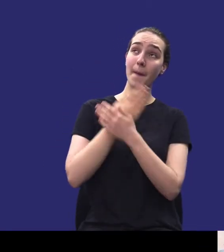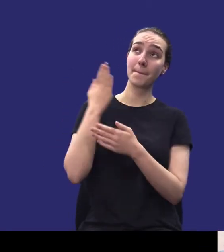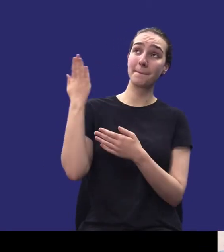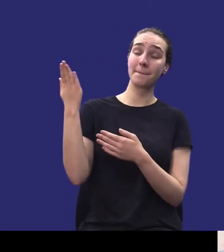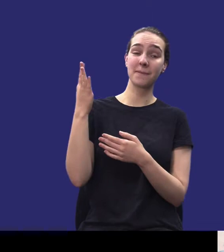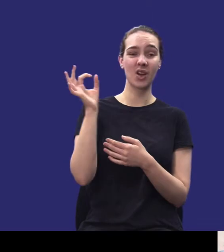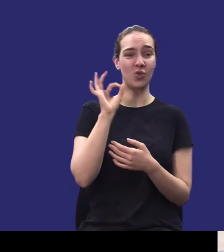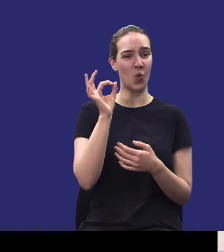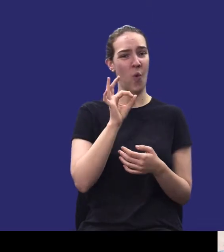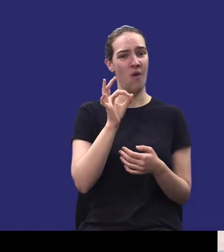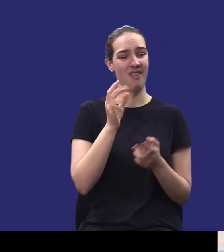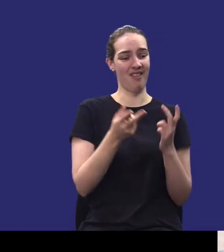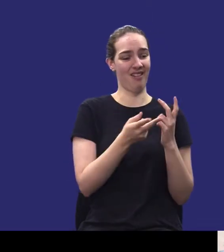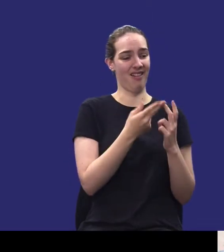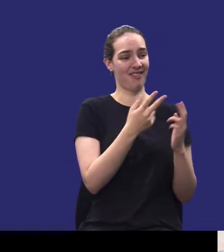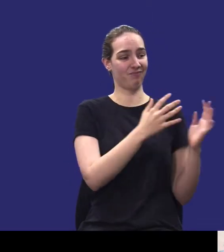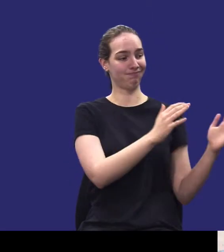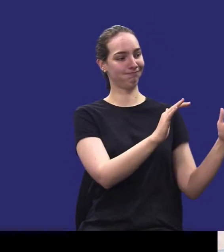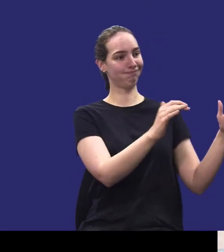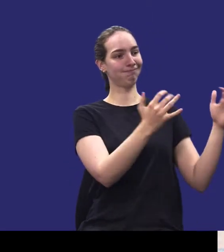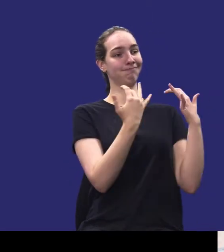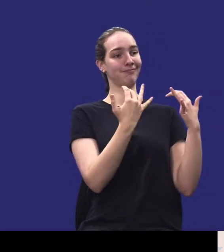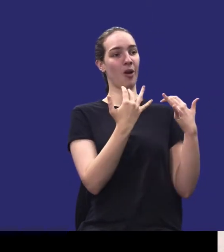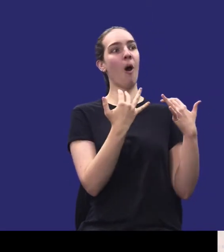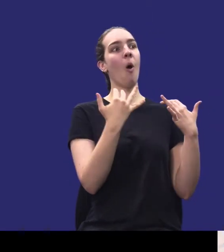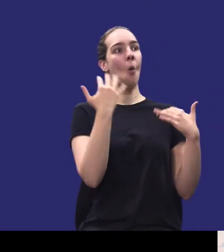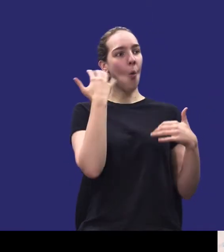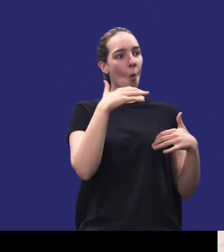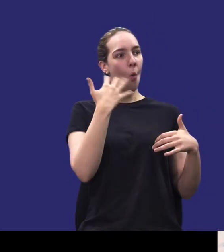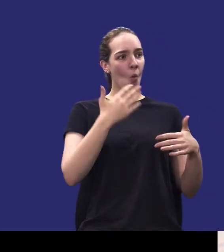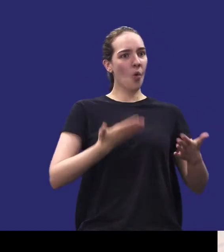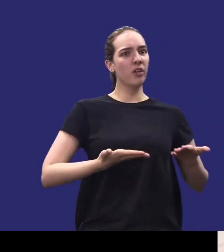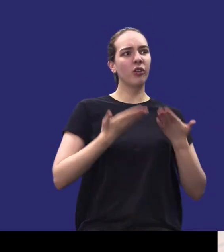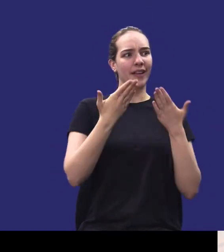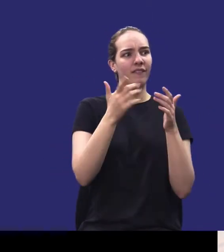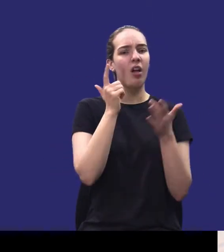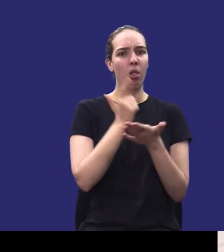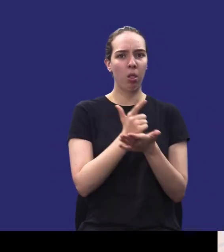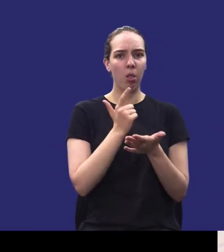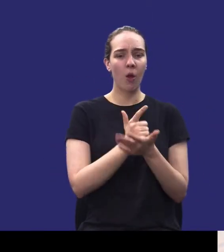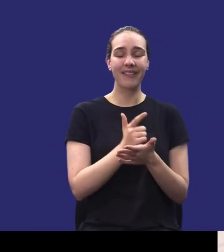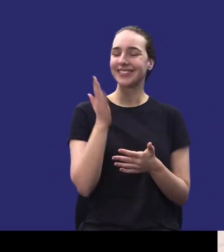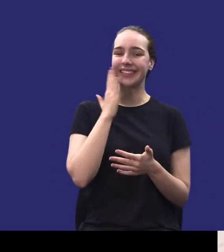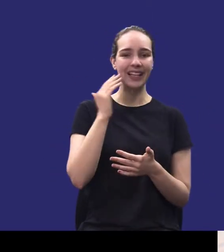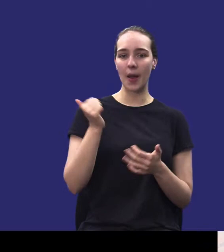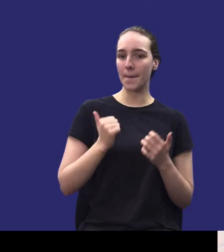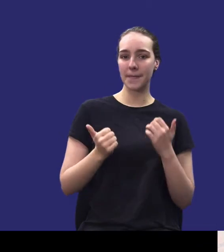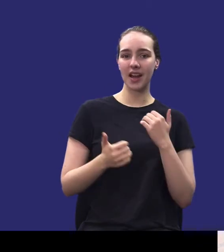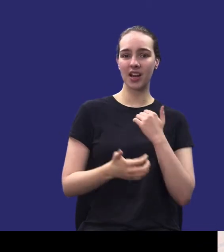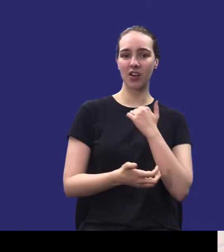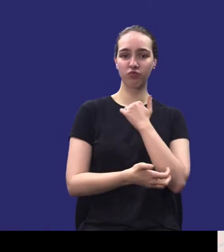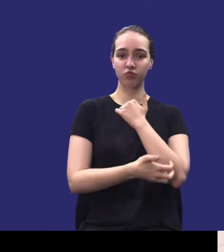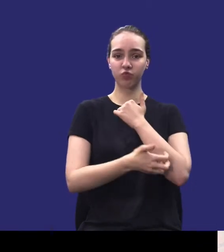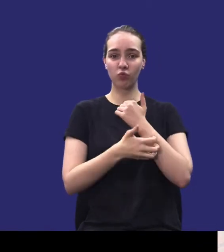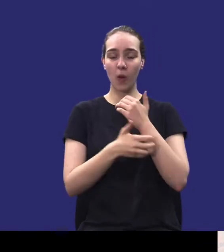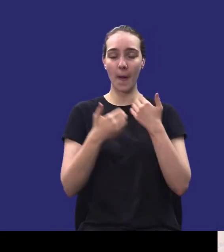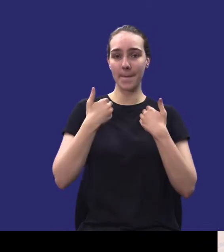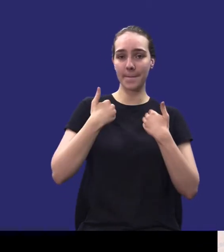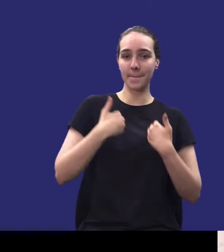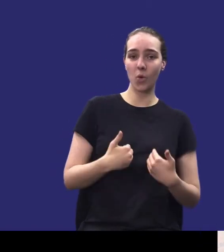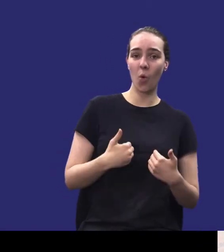others can see how much we give. He doesn't care about how rich we are or how poor we are or how important we think we